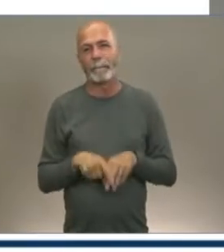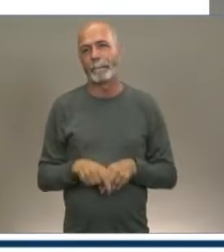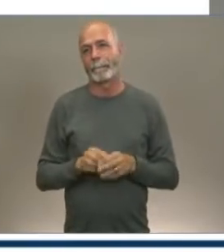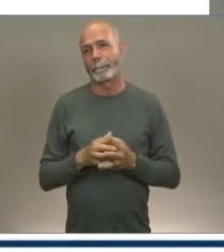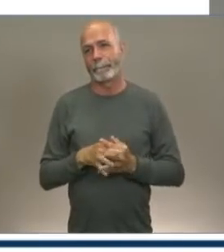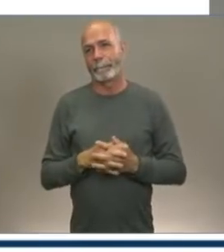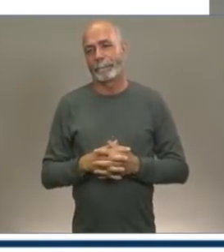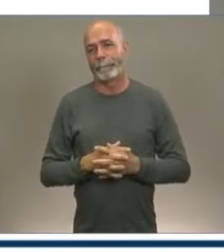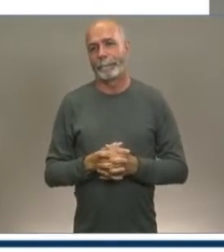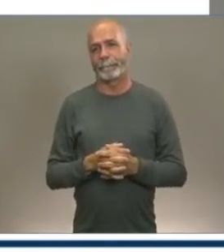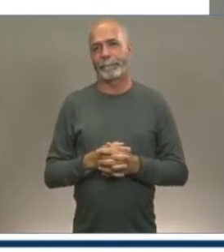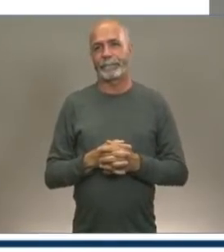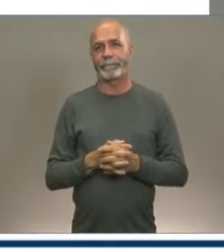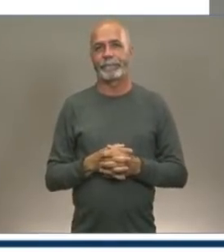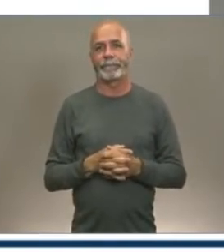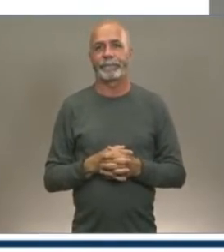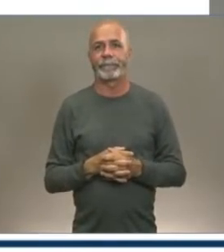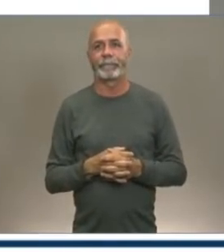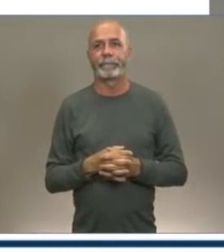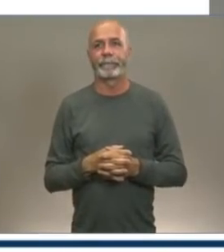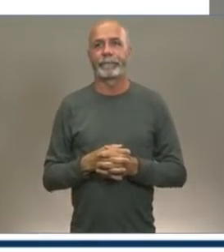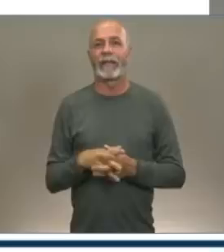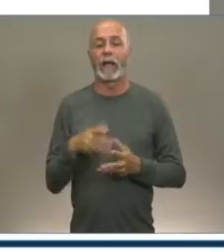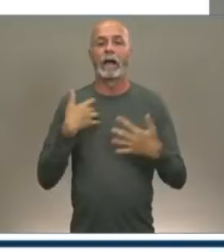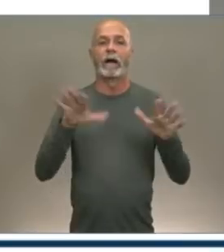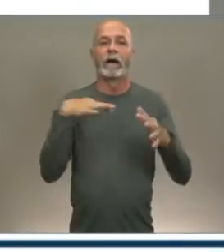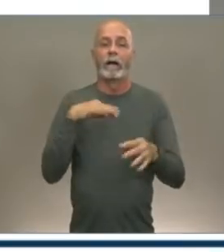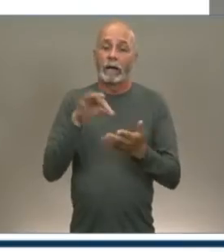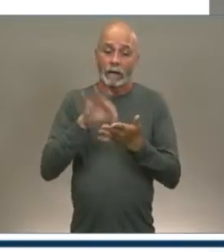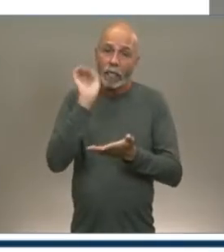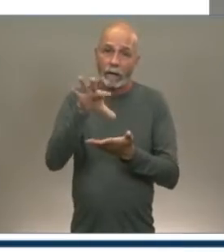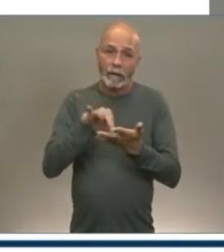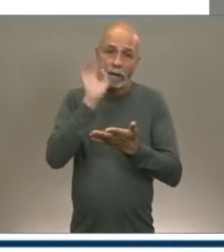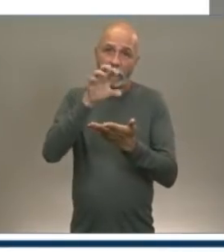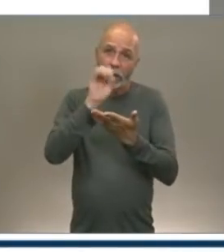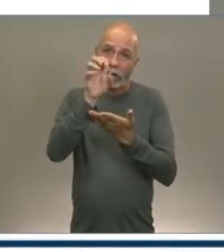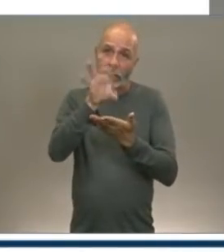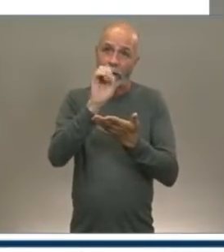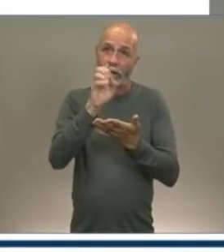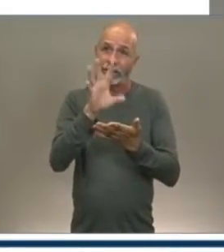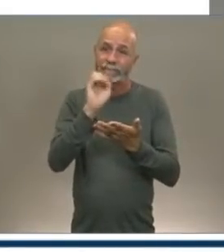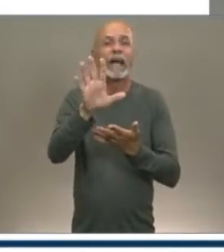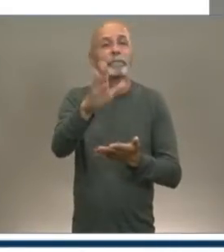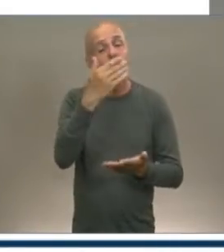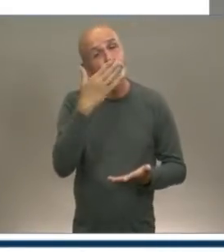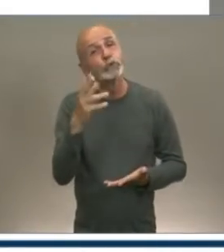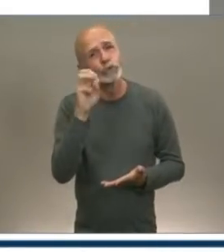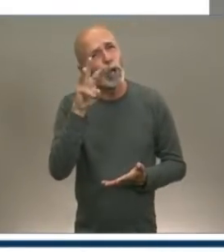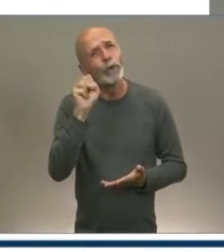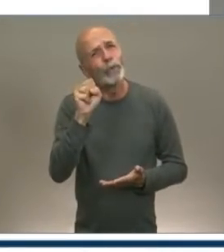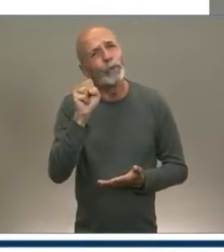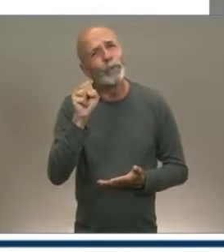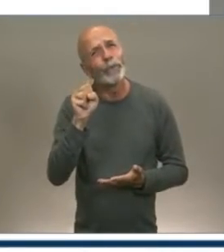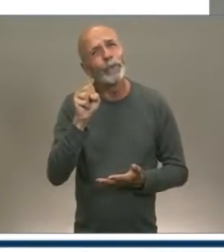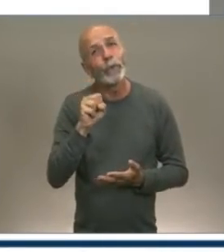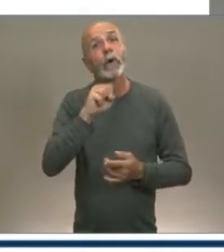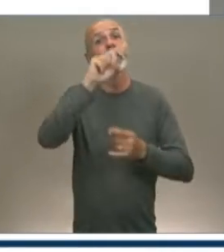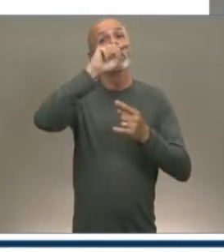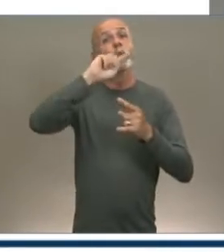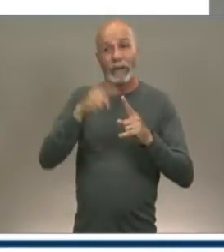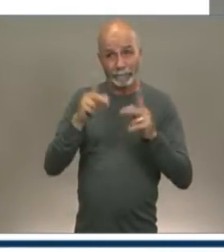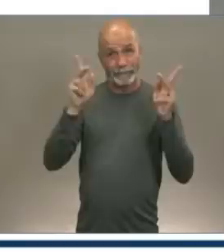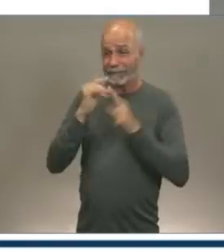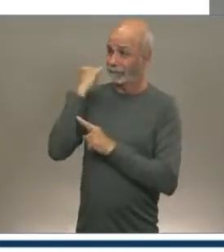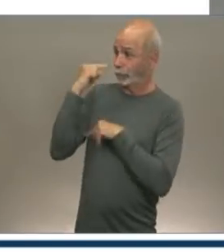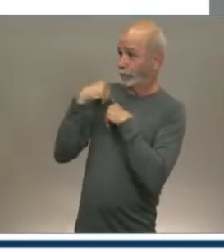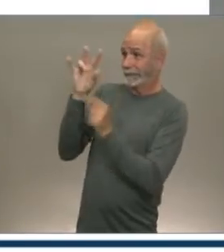I know I've given you a lot of information, but it's all good news. The sooner we can get to at least 75% of Nova Scotians